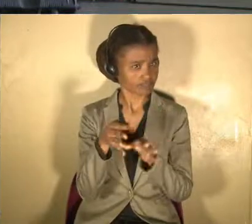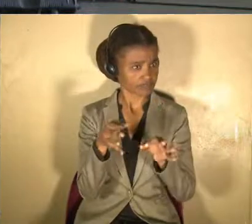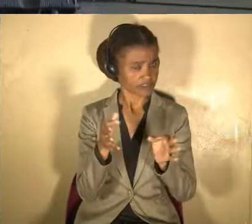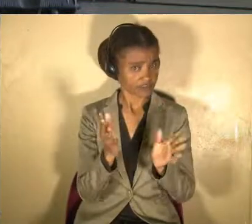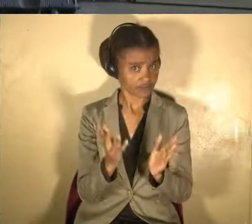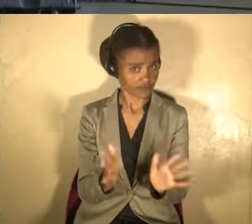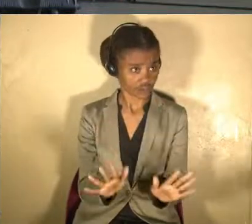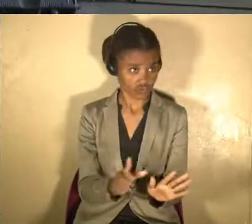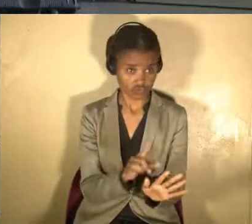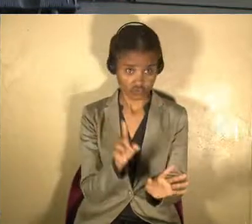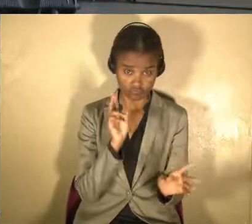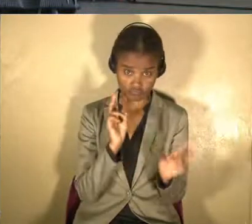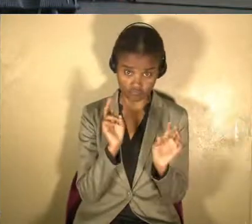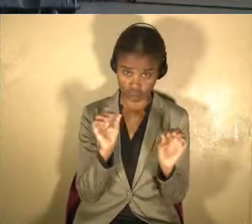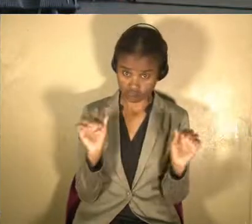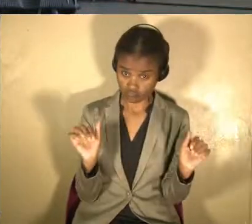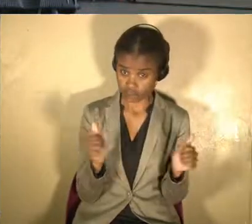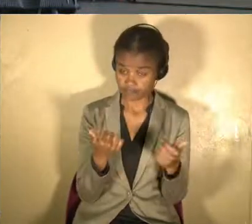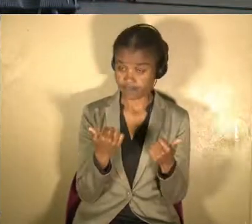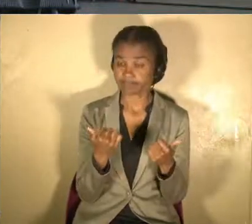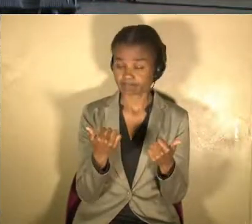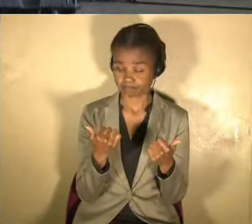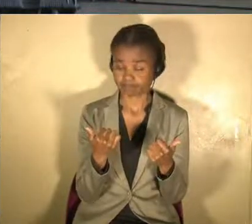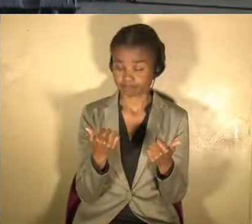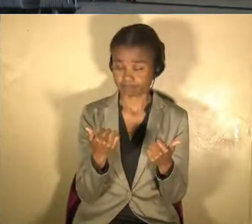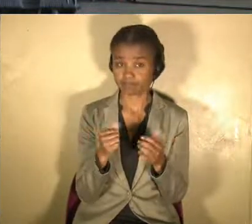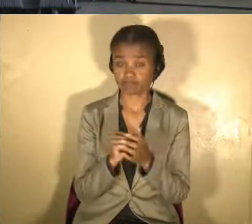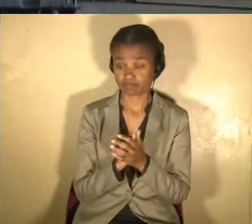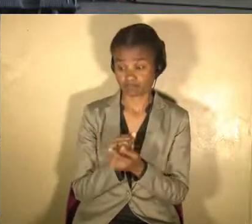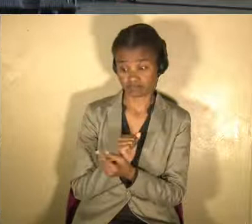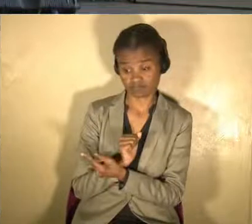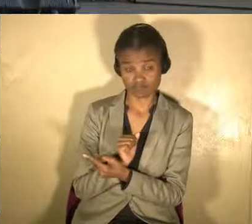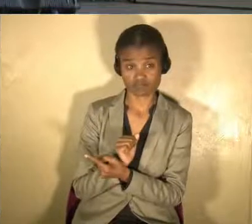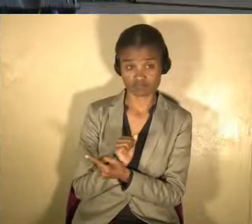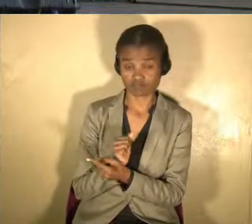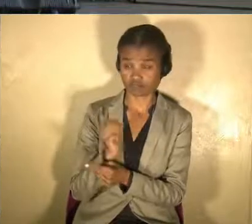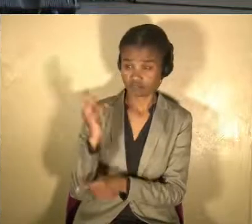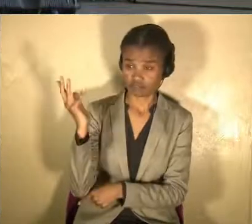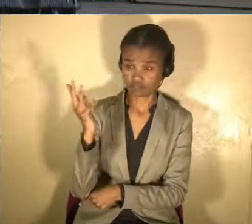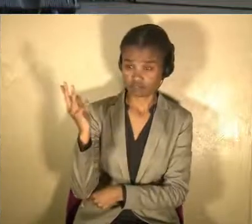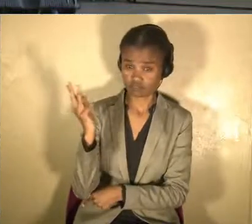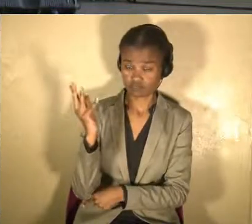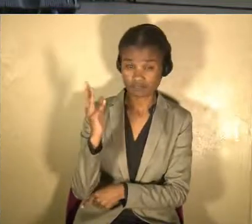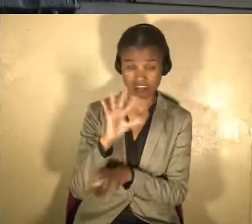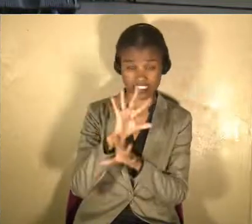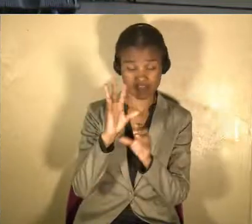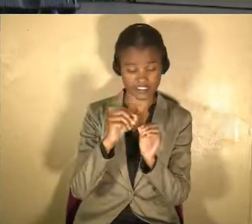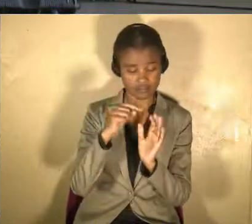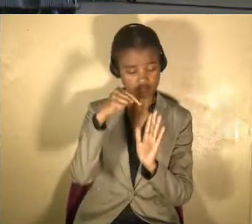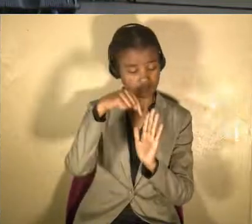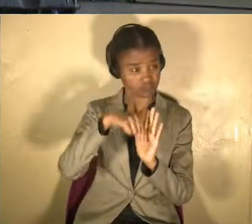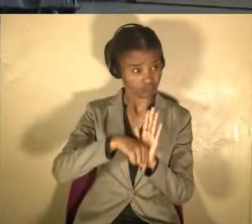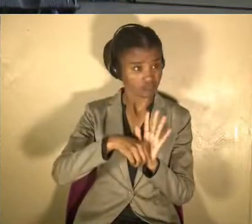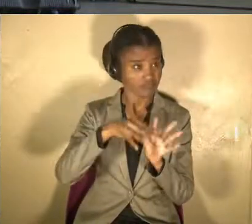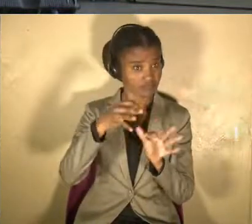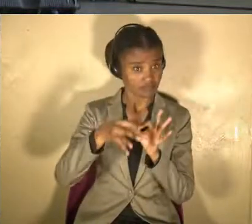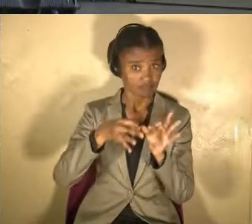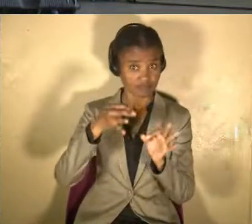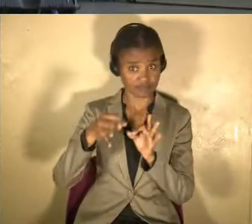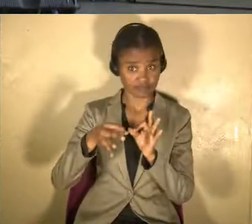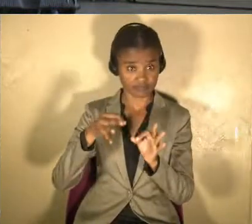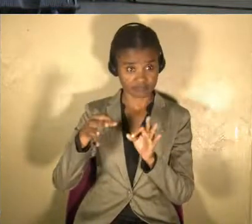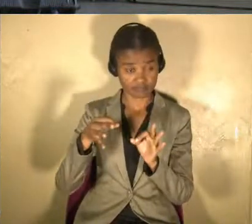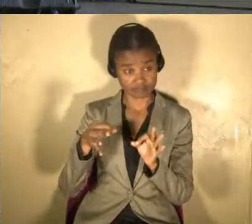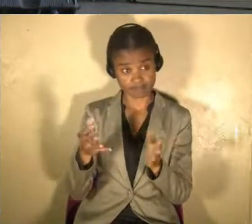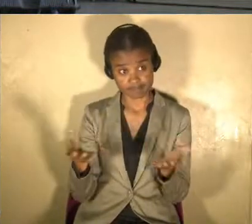that have been amended. She went on through all the clauses that are relevant, and I'm sure you have noted